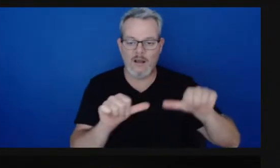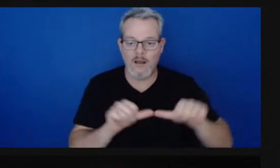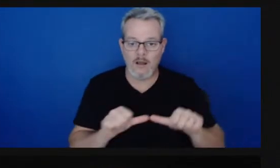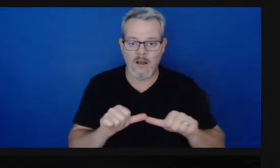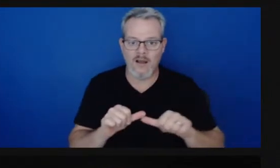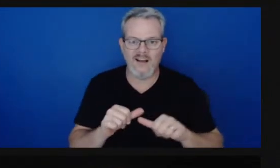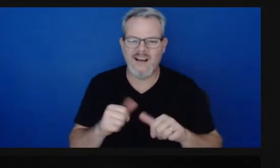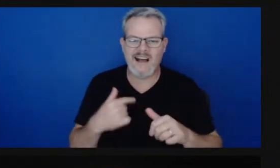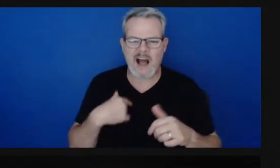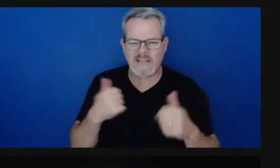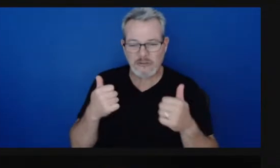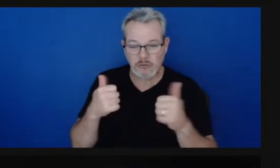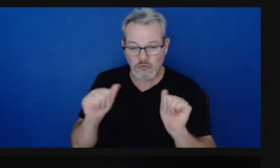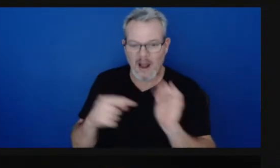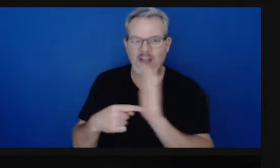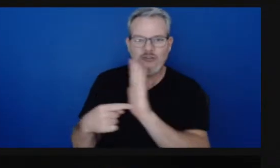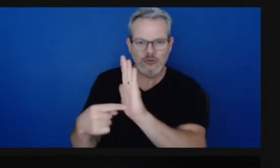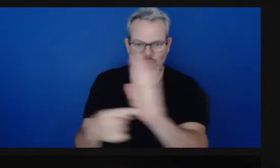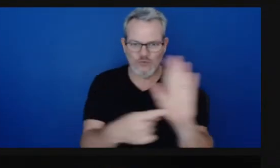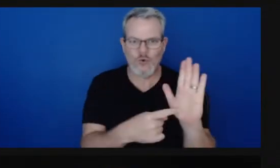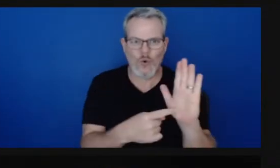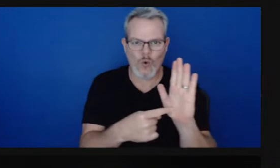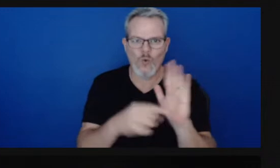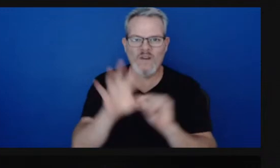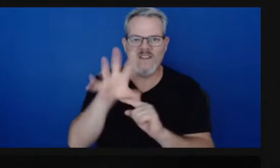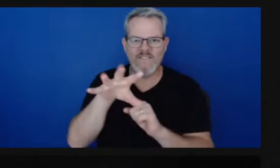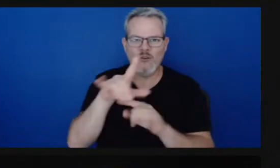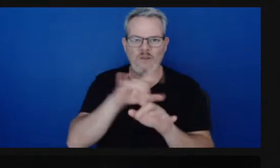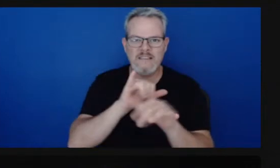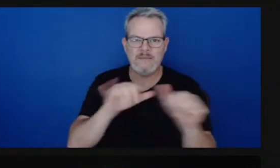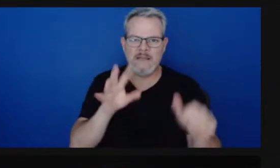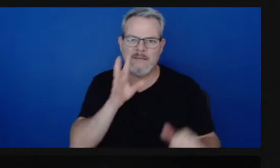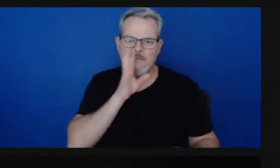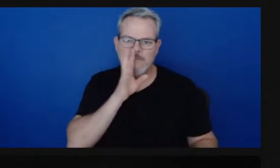to talk over it anyways. What's happening here?